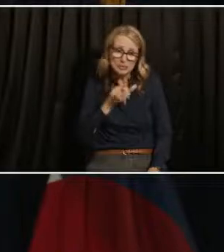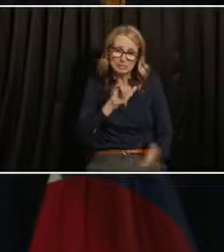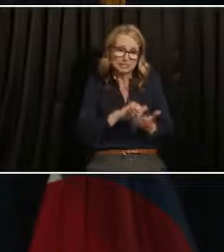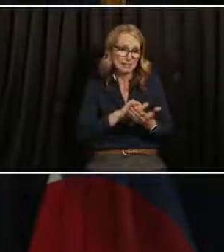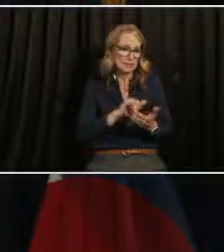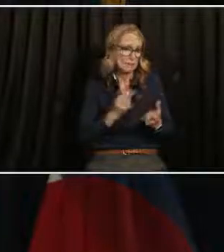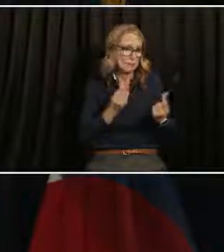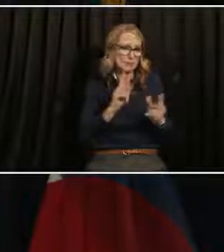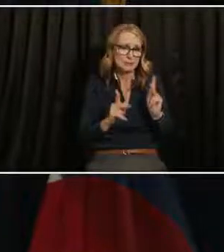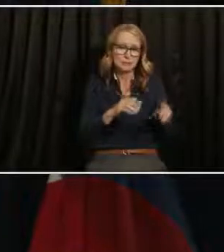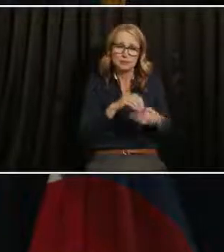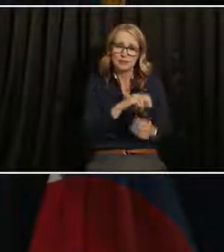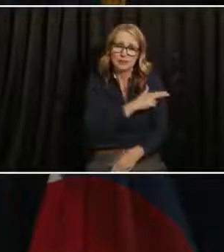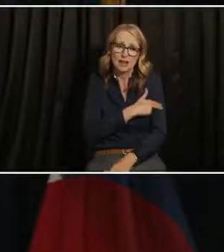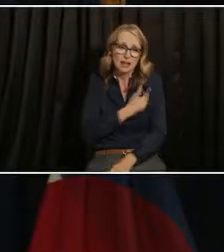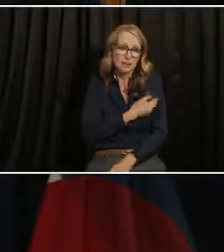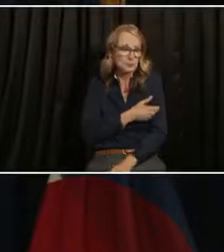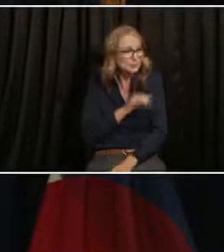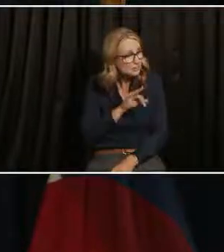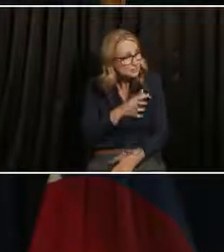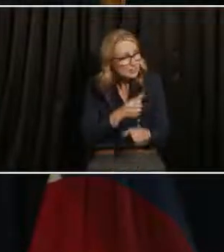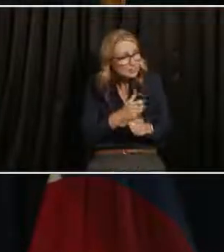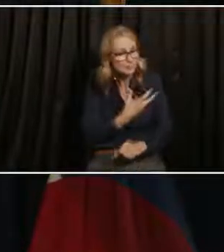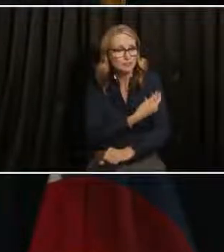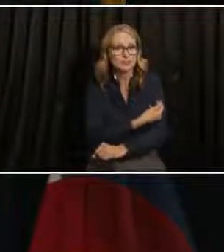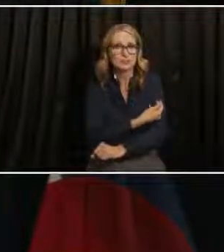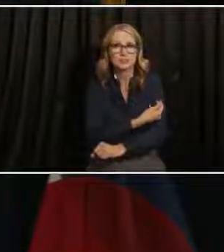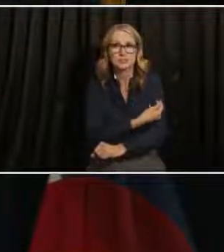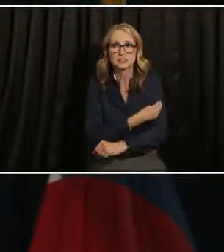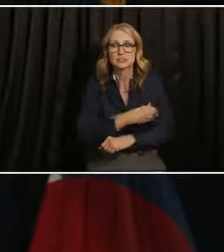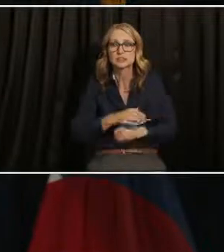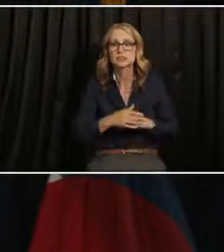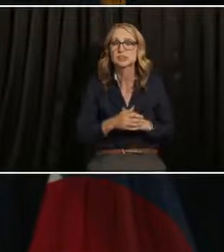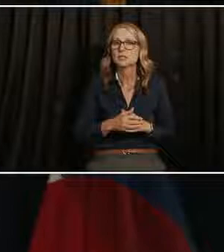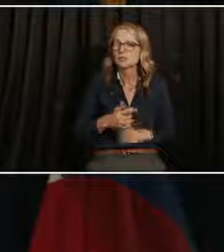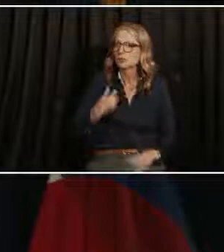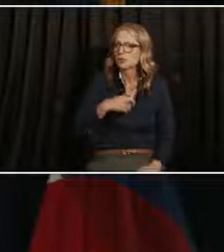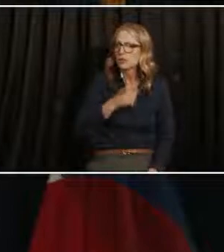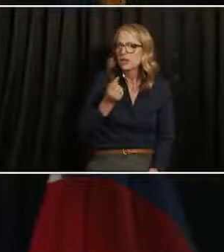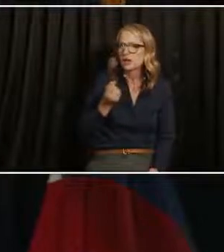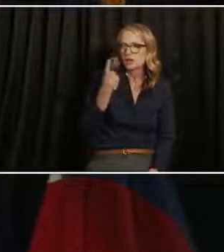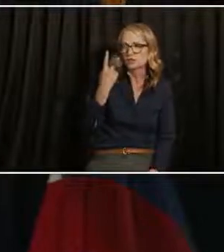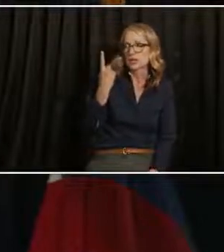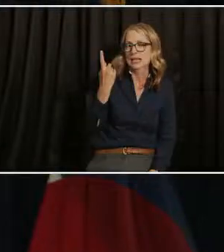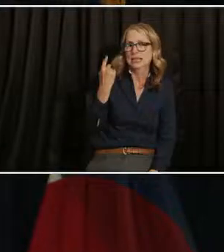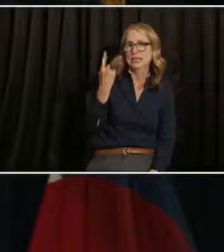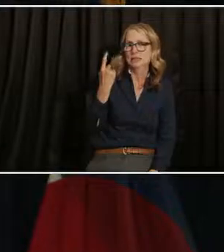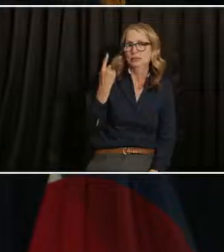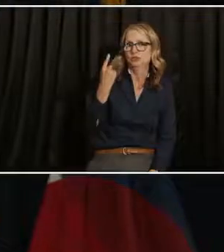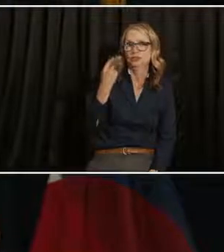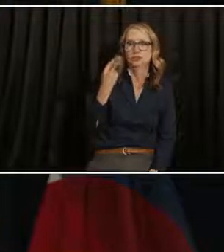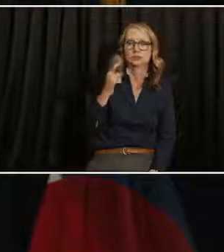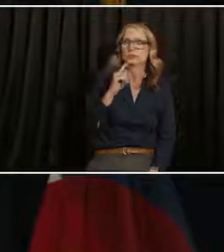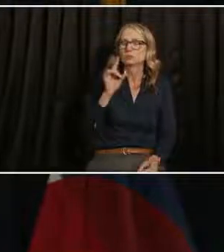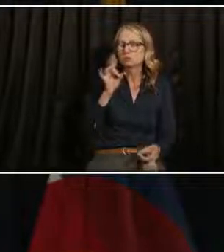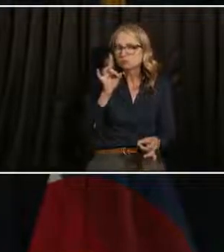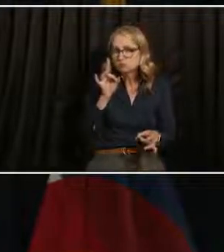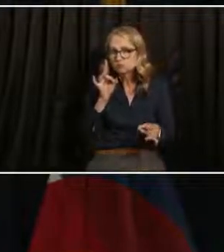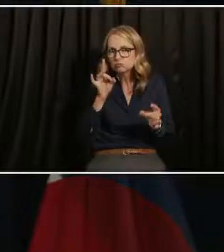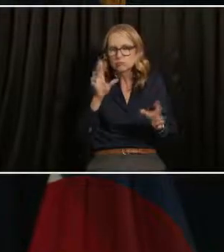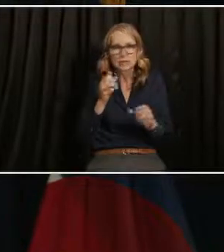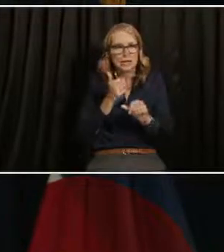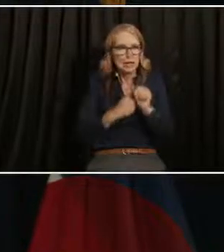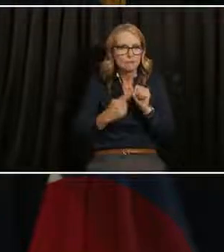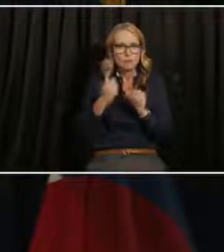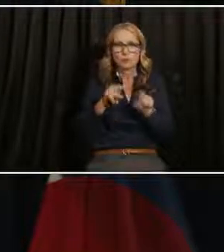to get vaccinated. It was one thing when it was a crisis of everybody and they knew they were doing what we can and putting their personal lives aside to